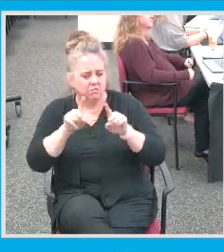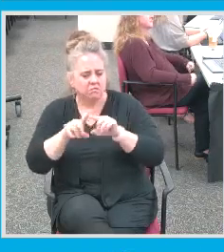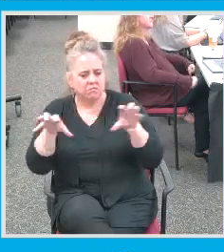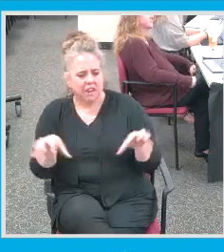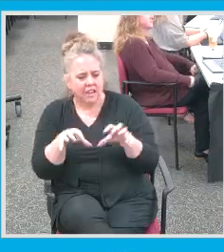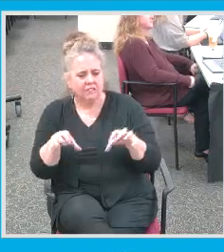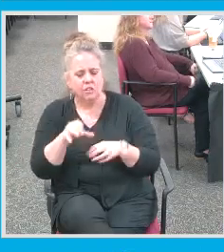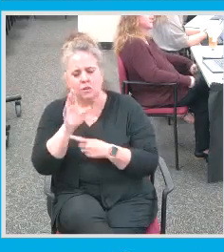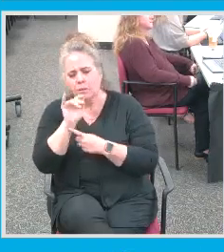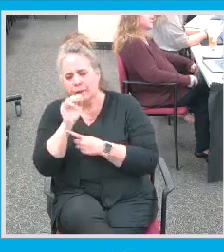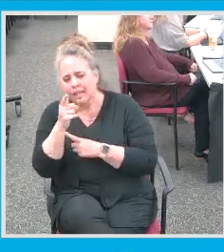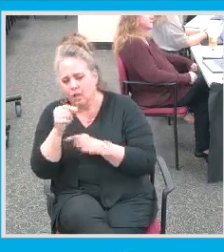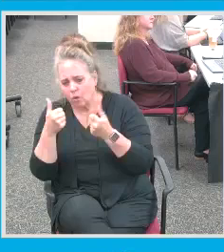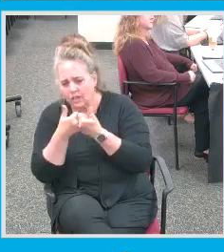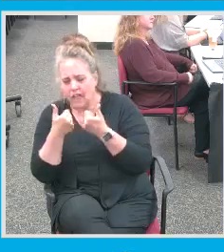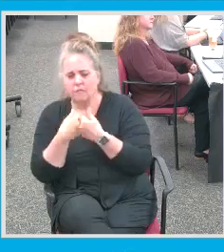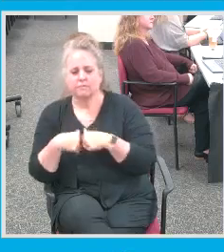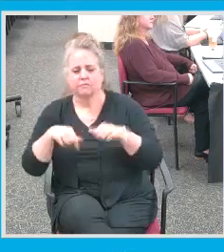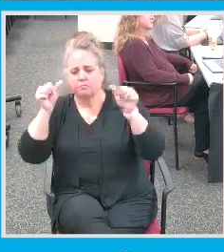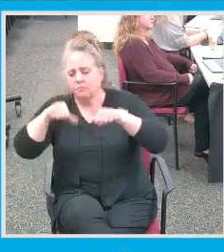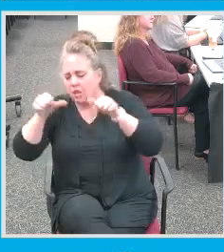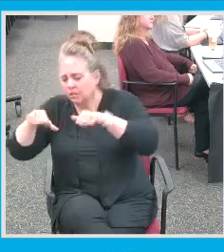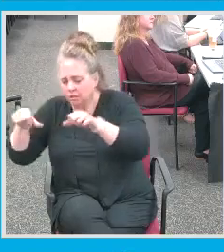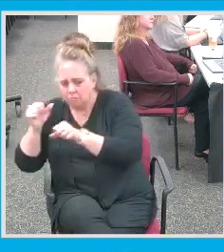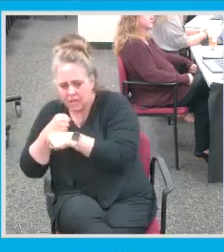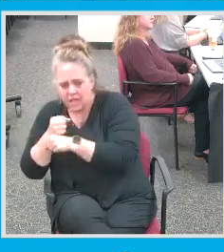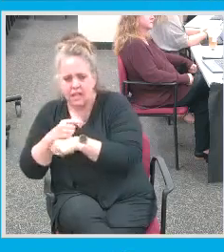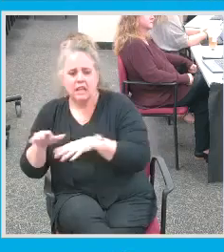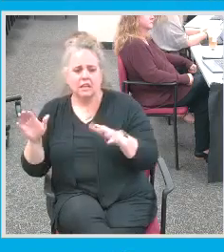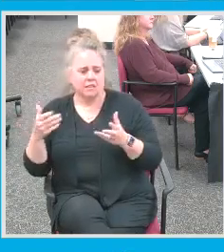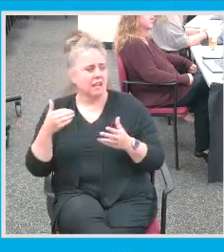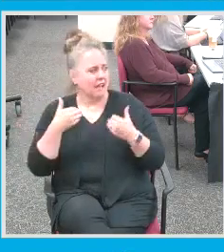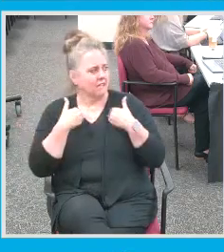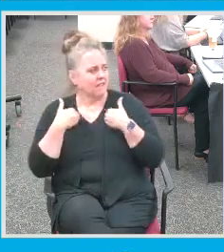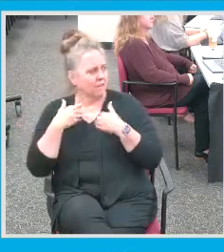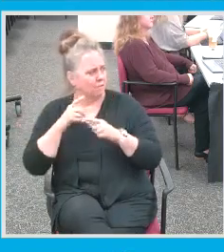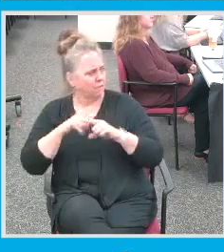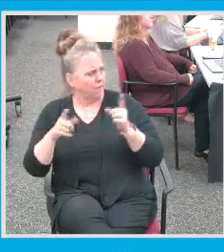making posters and whatnot. We'll go ahead and go to the next slide.